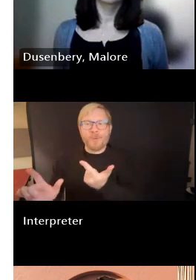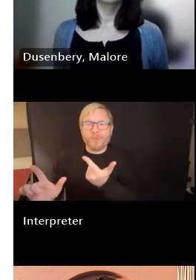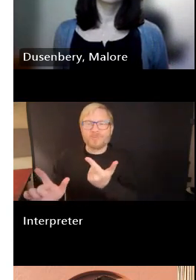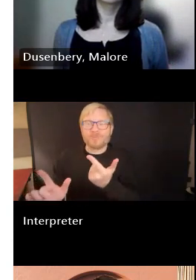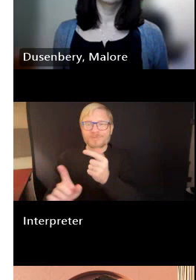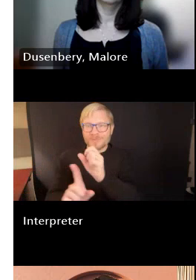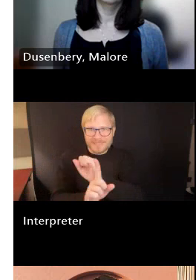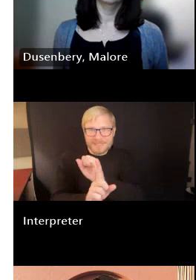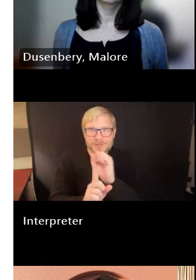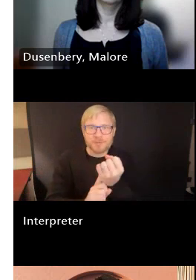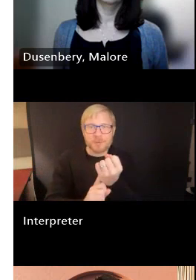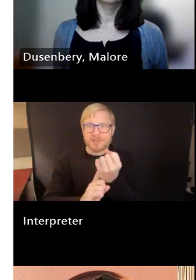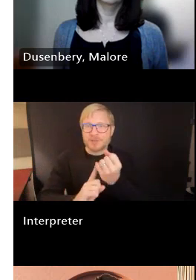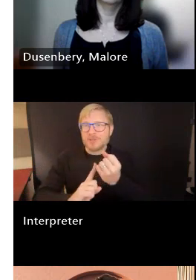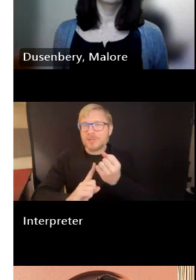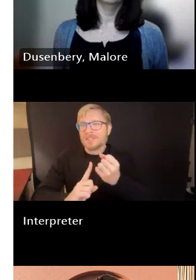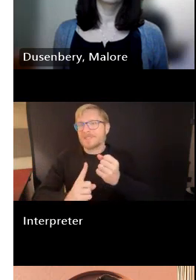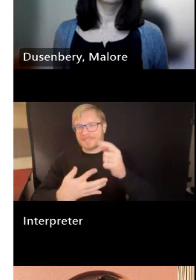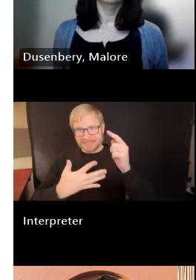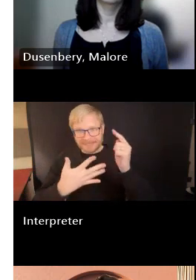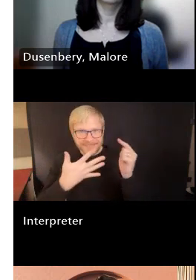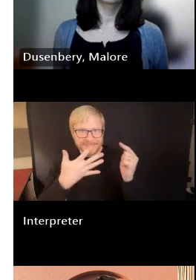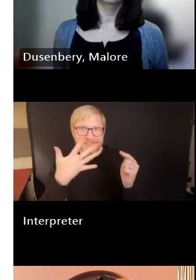set of goals for the survivor,